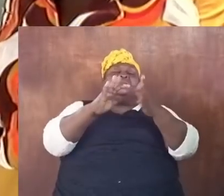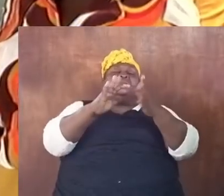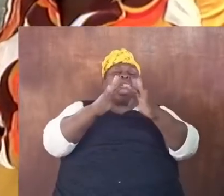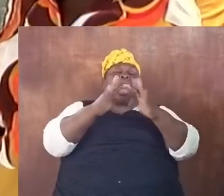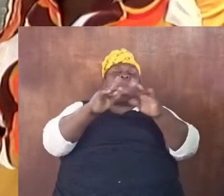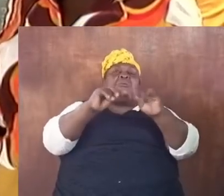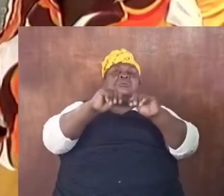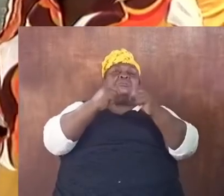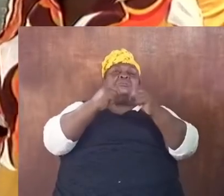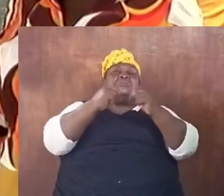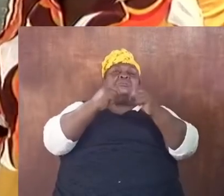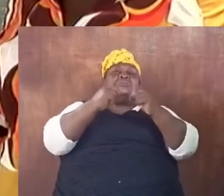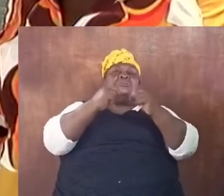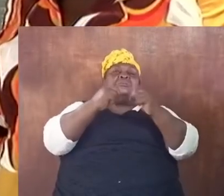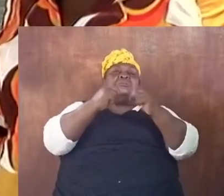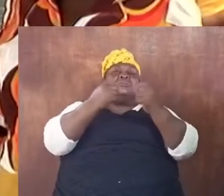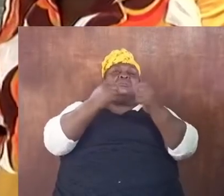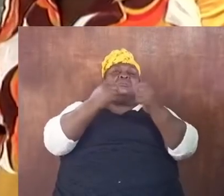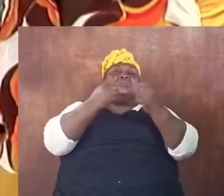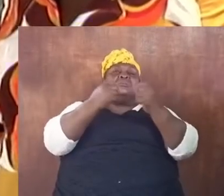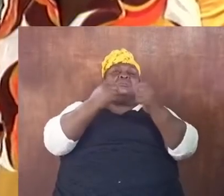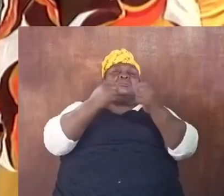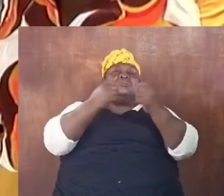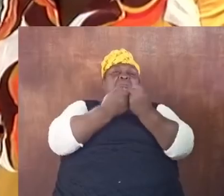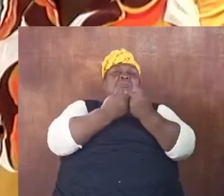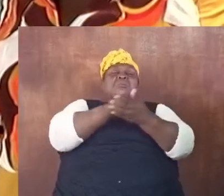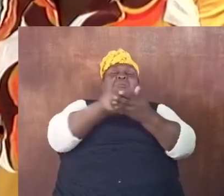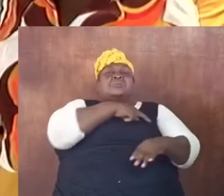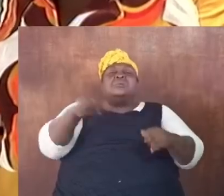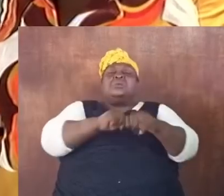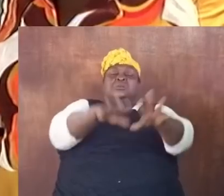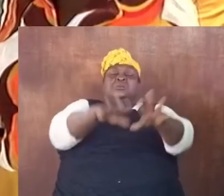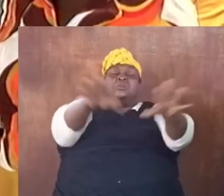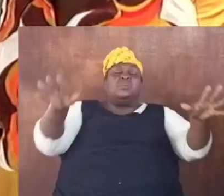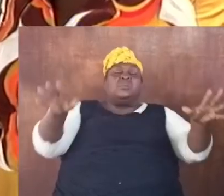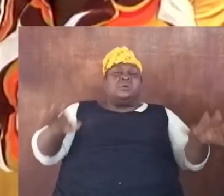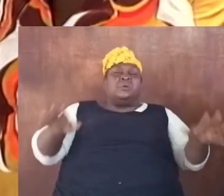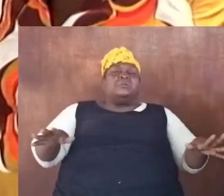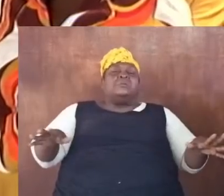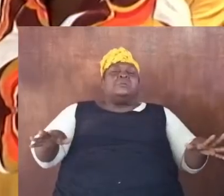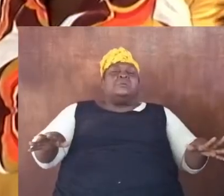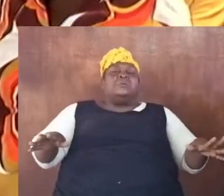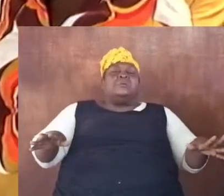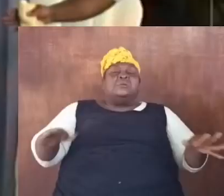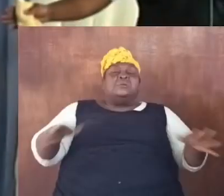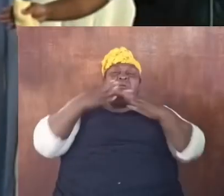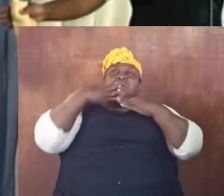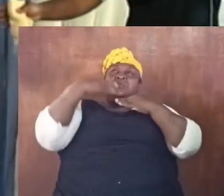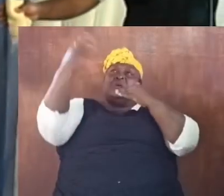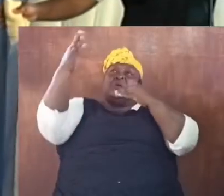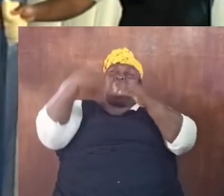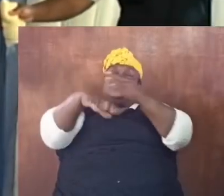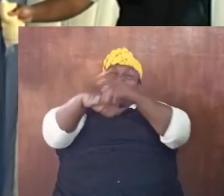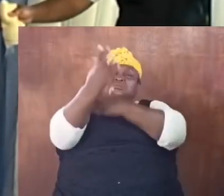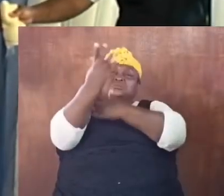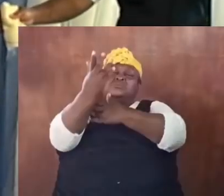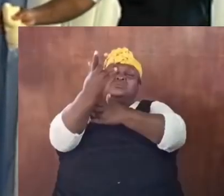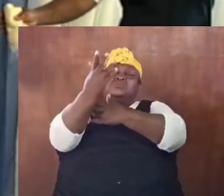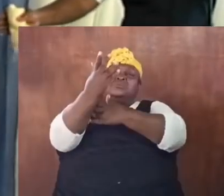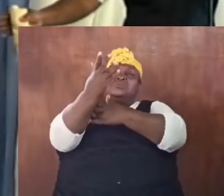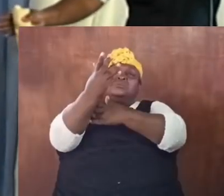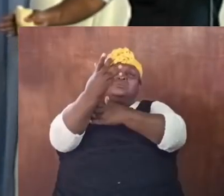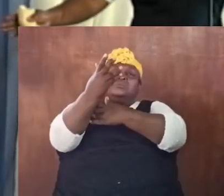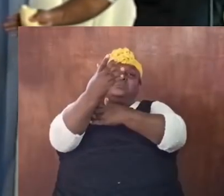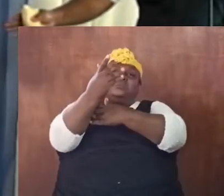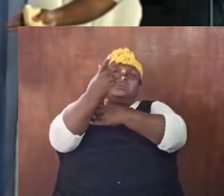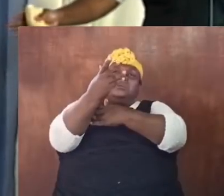team. Lord, our saints, our ushers, God, each and every one. Oh God, we thank you this morning, God.